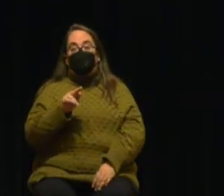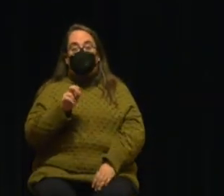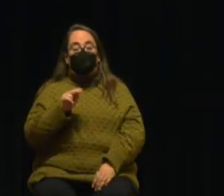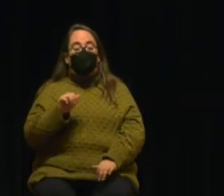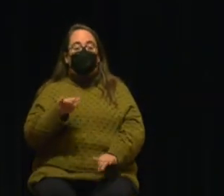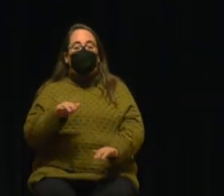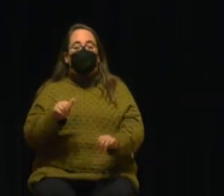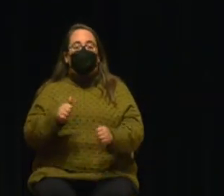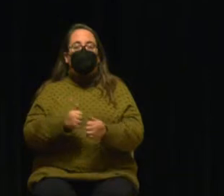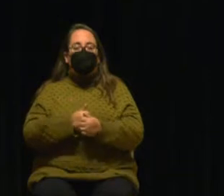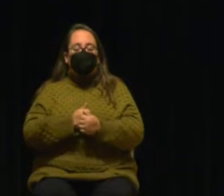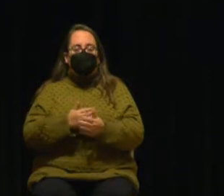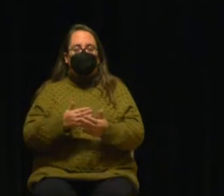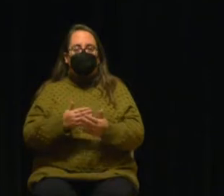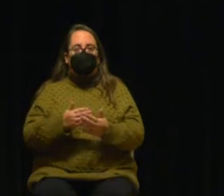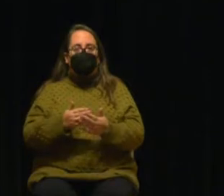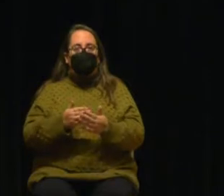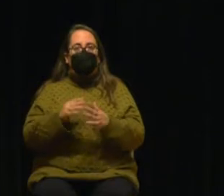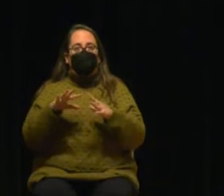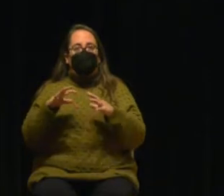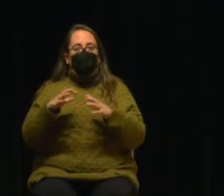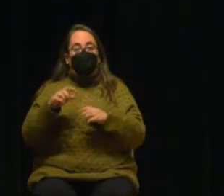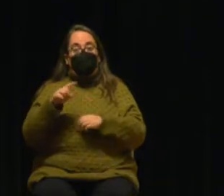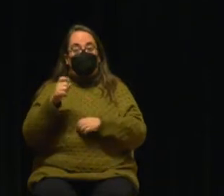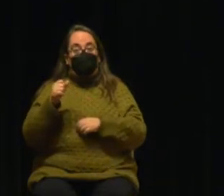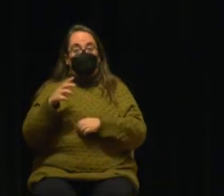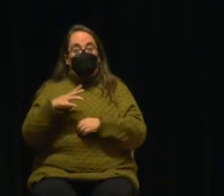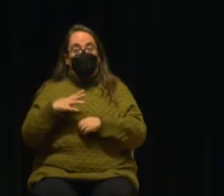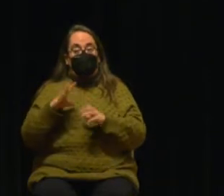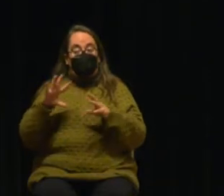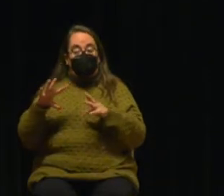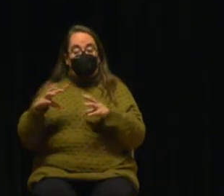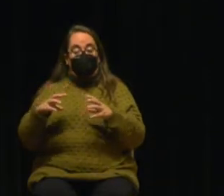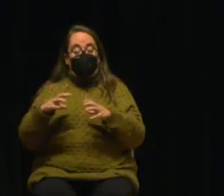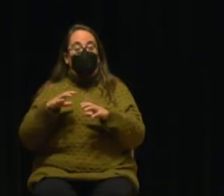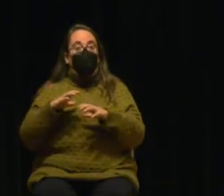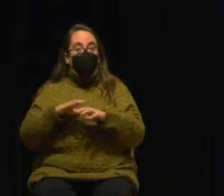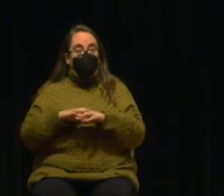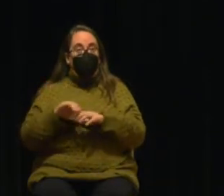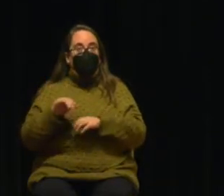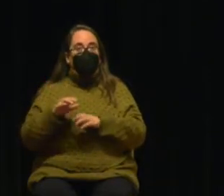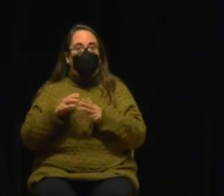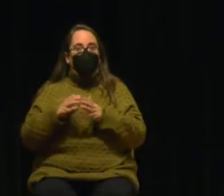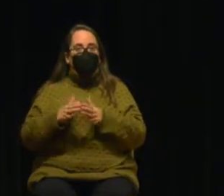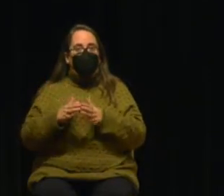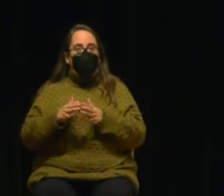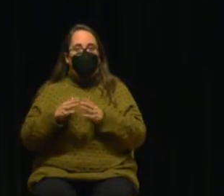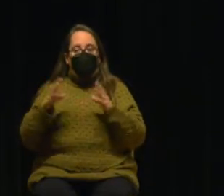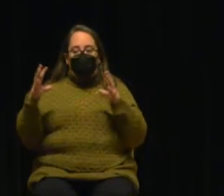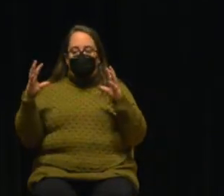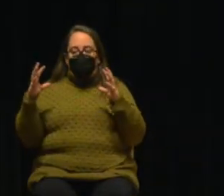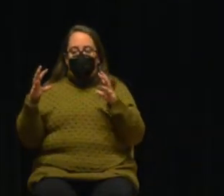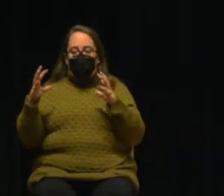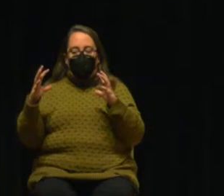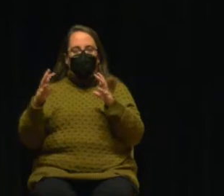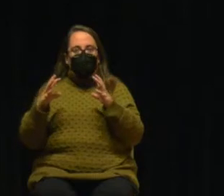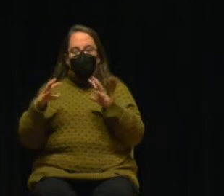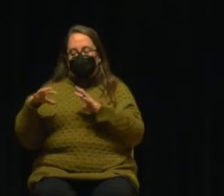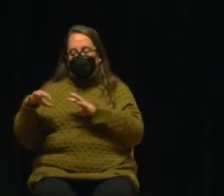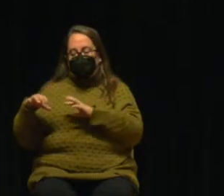do anything, a crowd of black men who had gathered on this ferry closed in and seized this